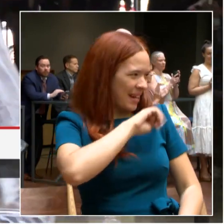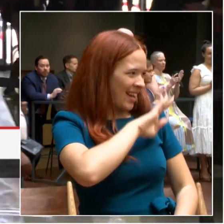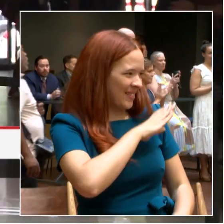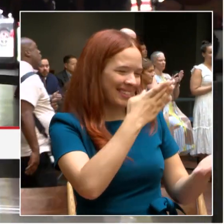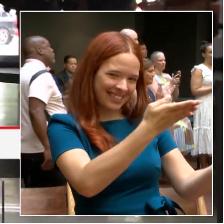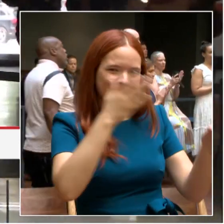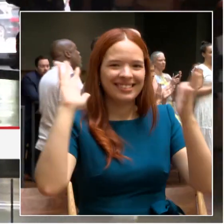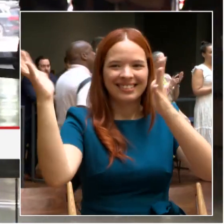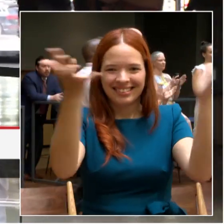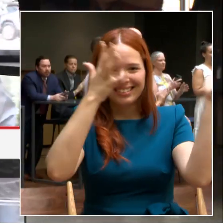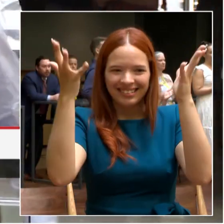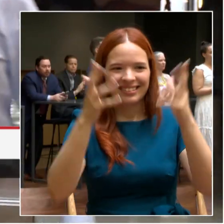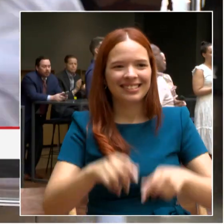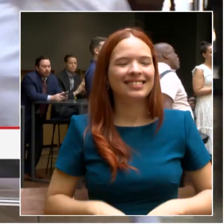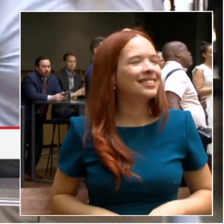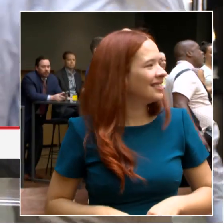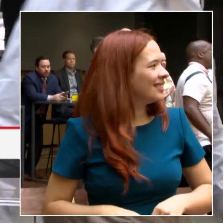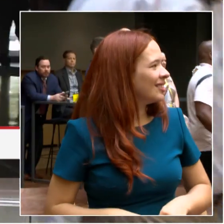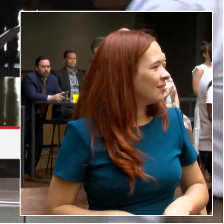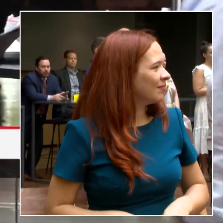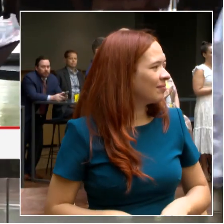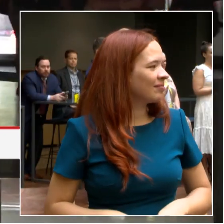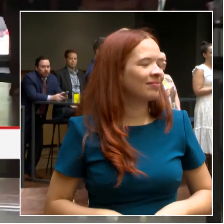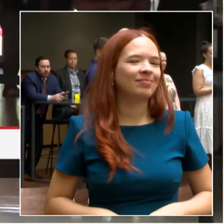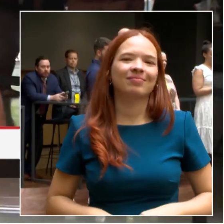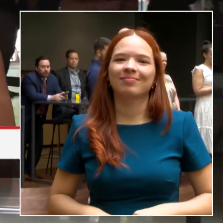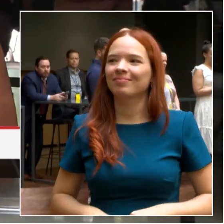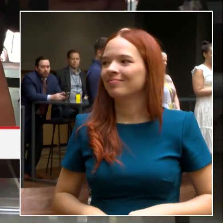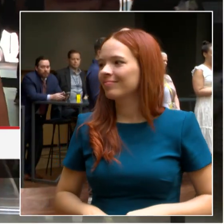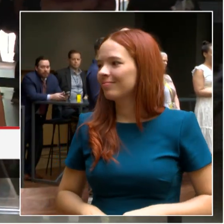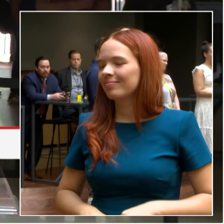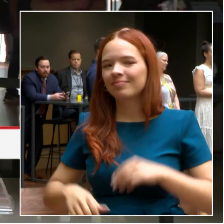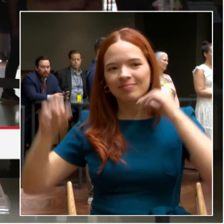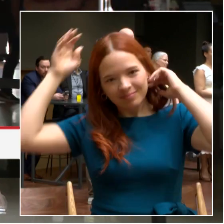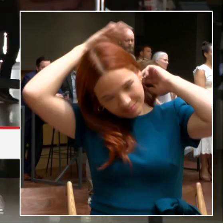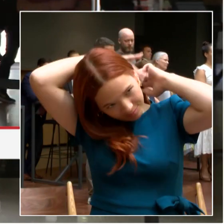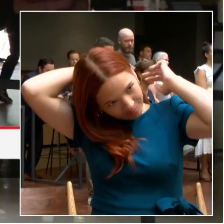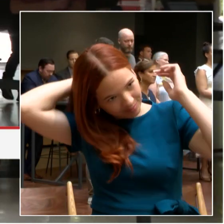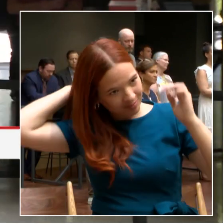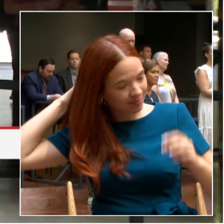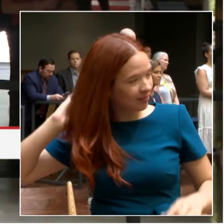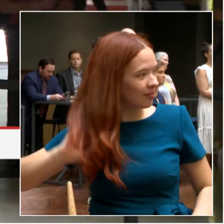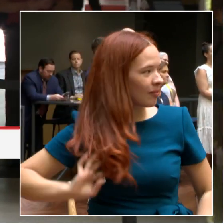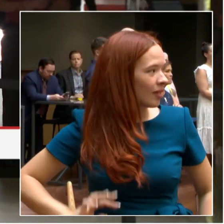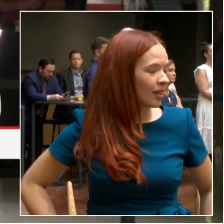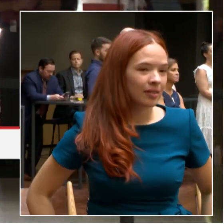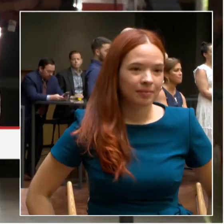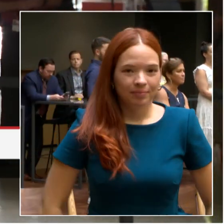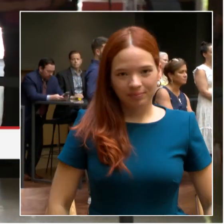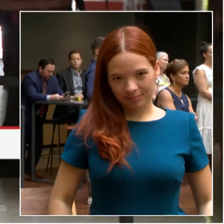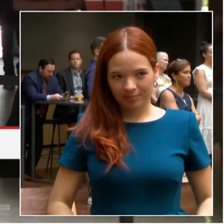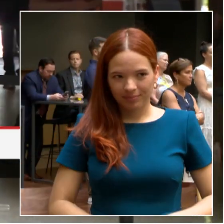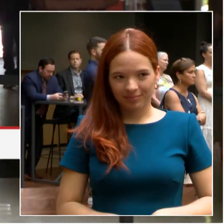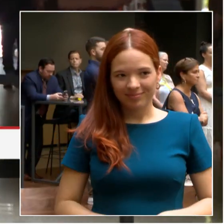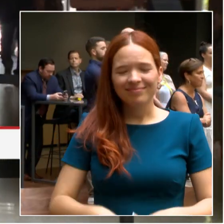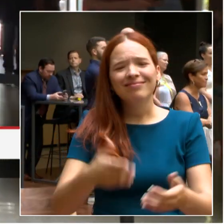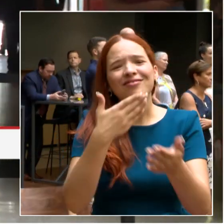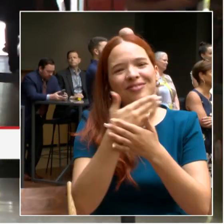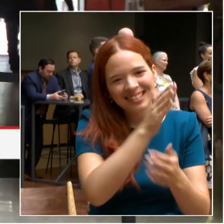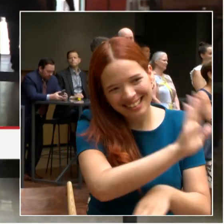We love you, Mayor. Good to see you. Well, good afternoon, everybody. Well, aren't we in a lovely